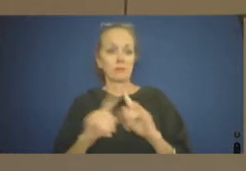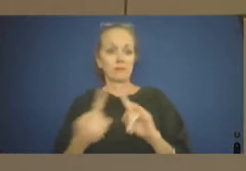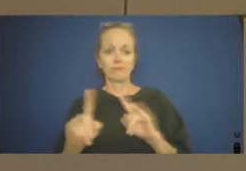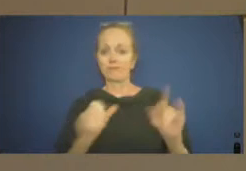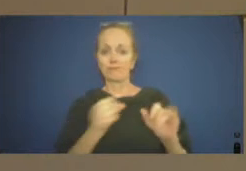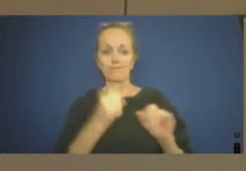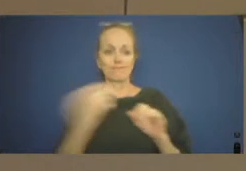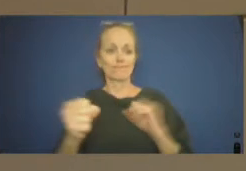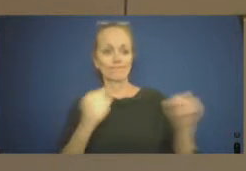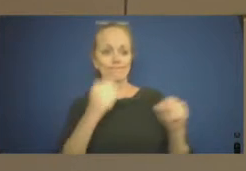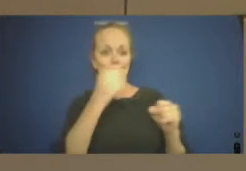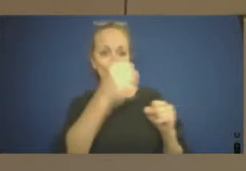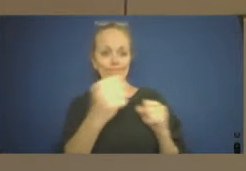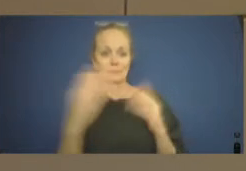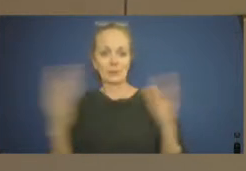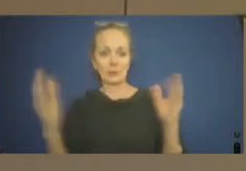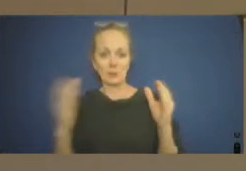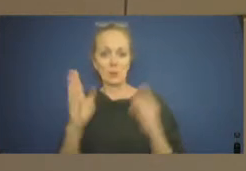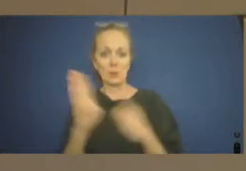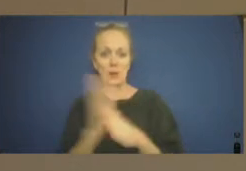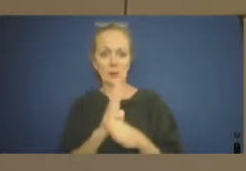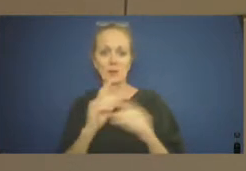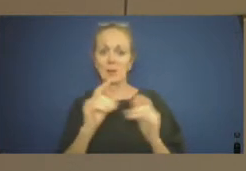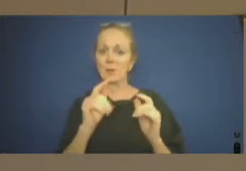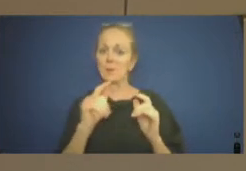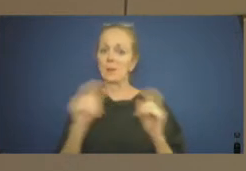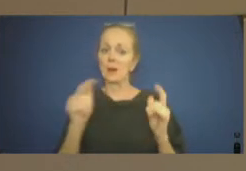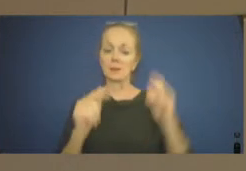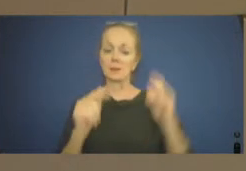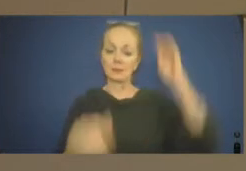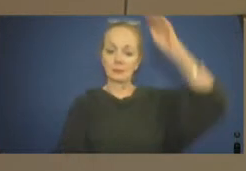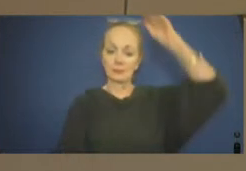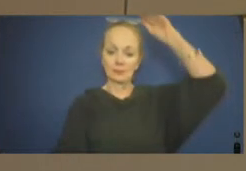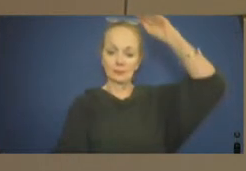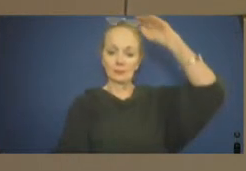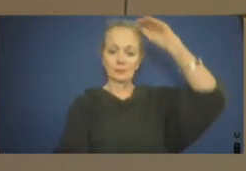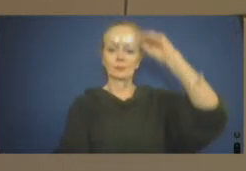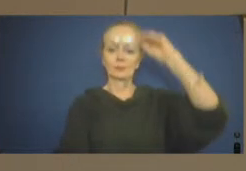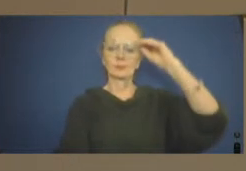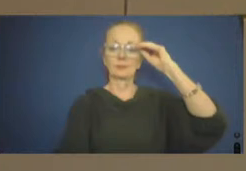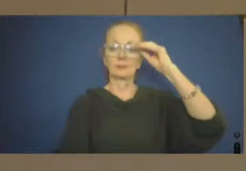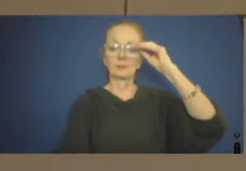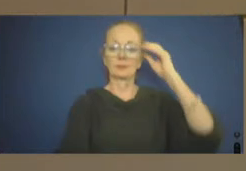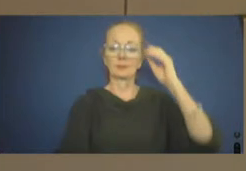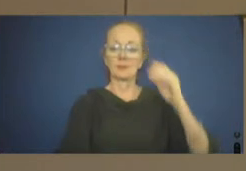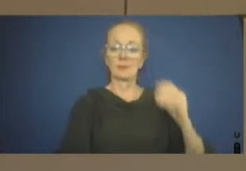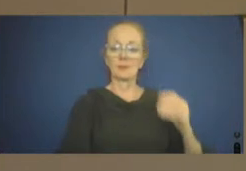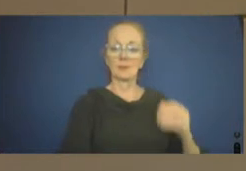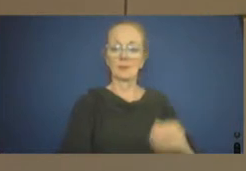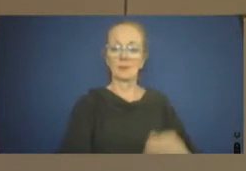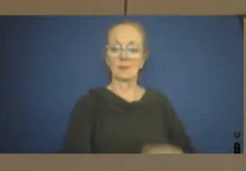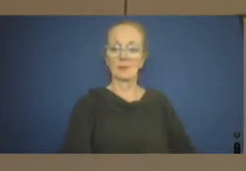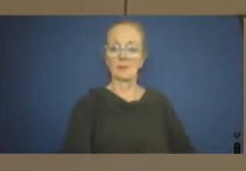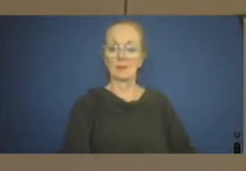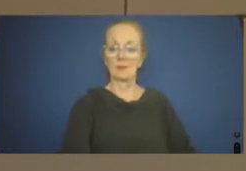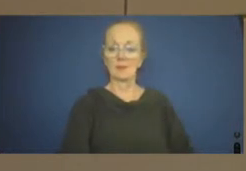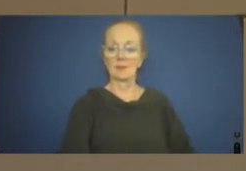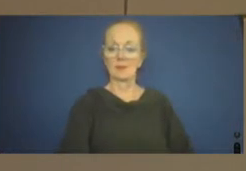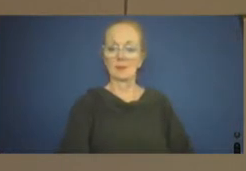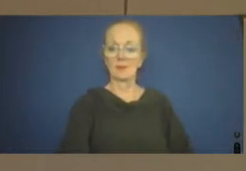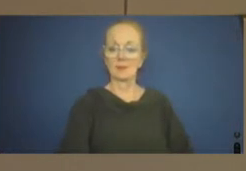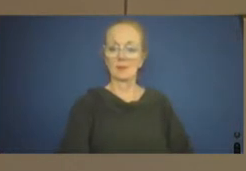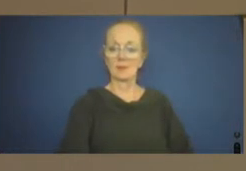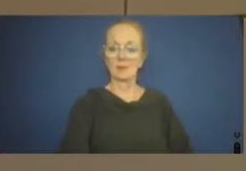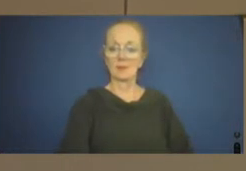right? Mm-hmm. So this is huge. So even for a day, a small business can't afford to to not